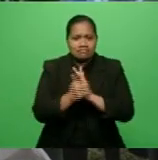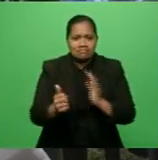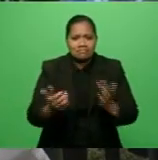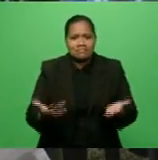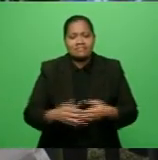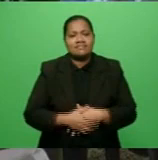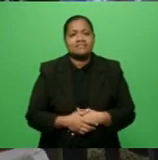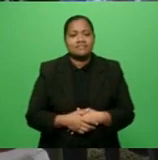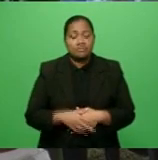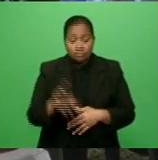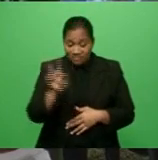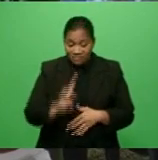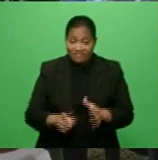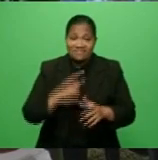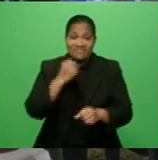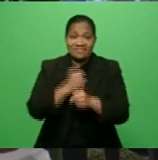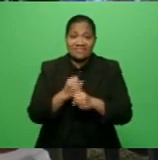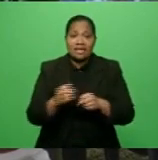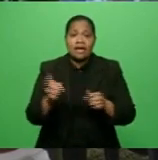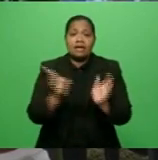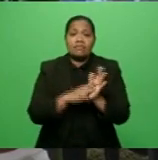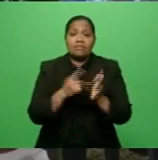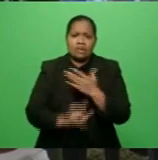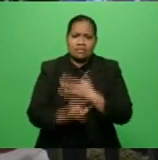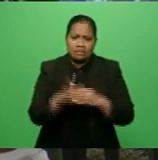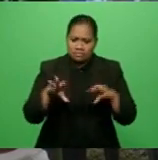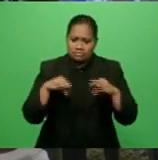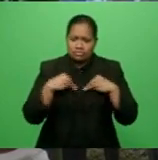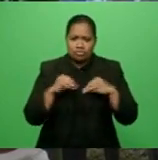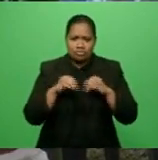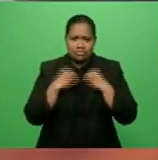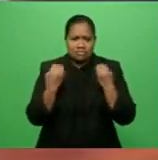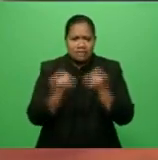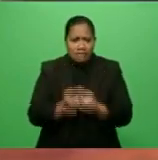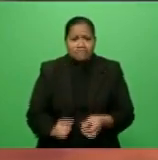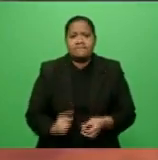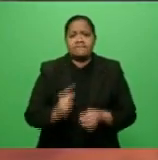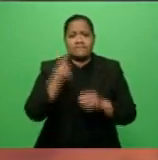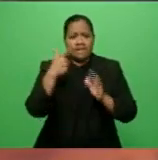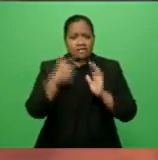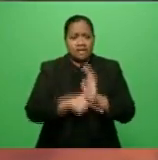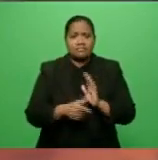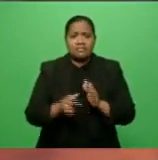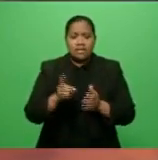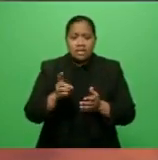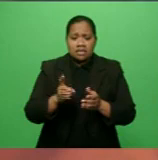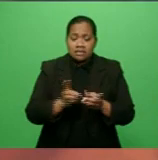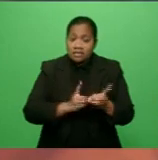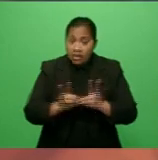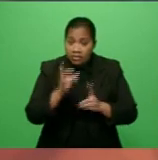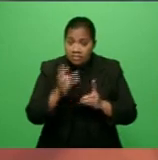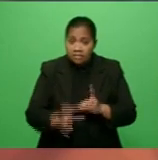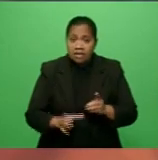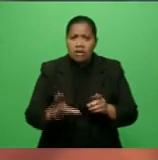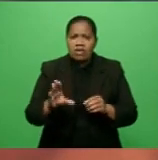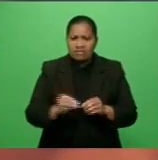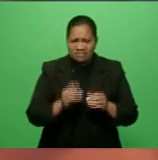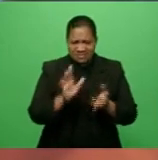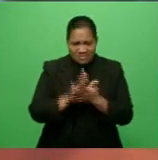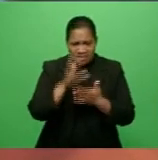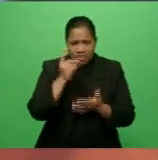the organization appoint for the first time a director of APS education to oversee all